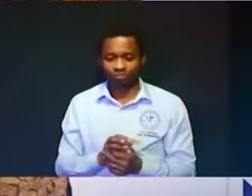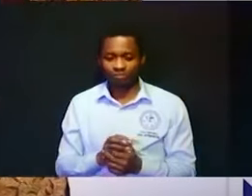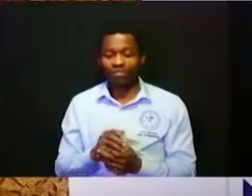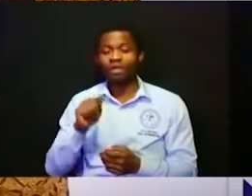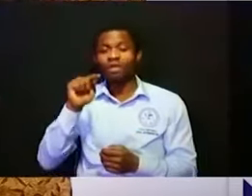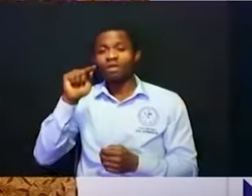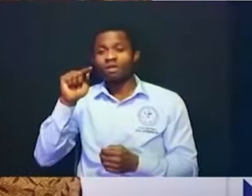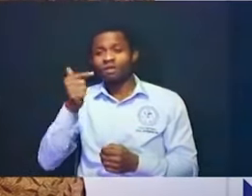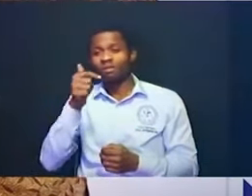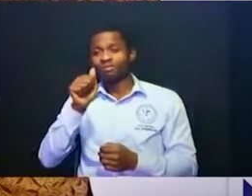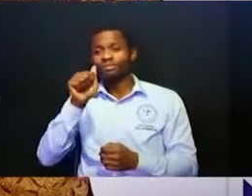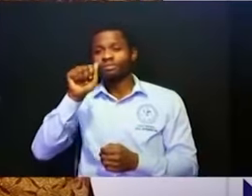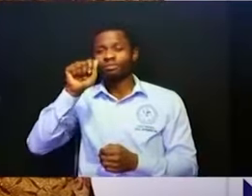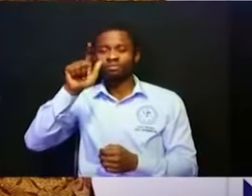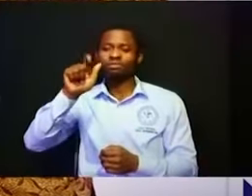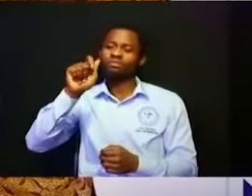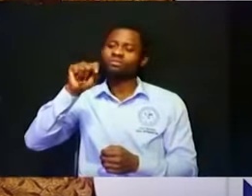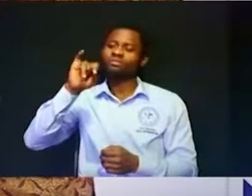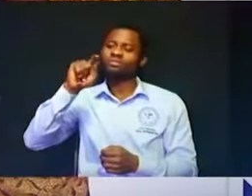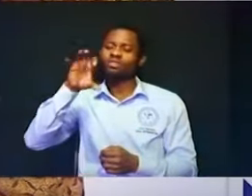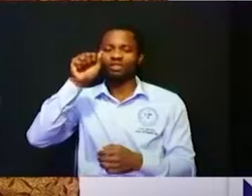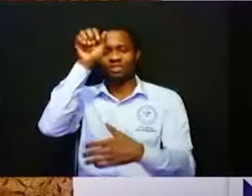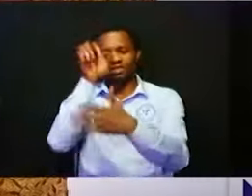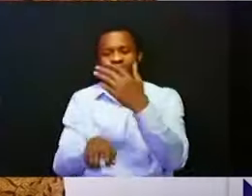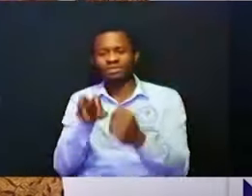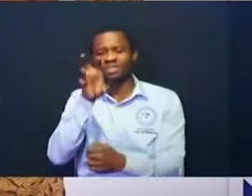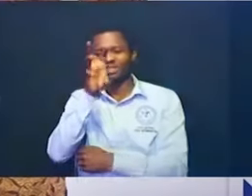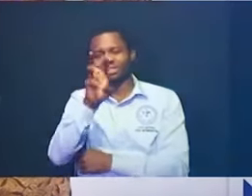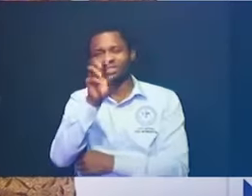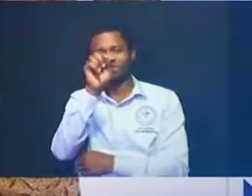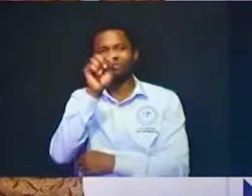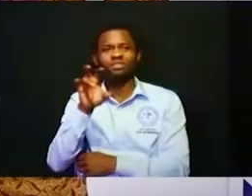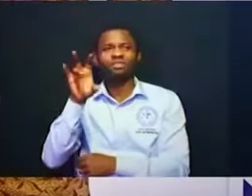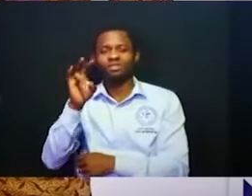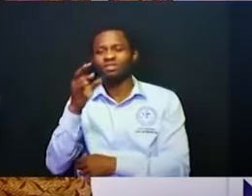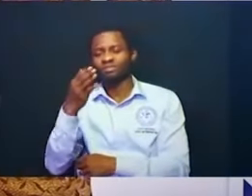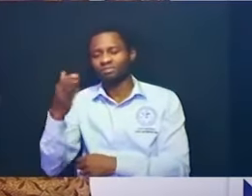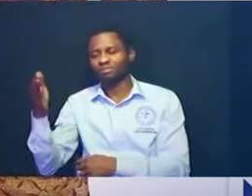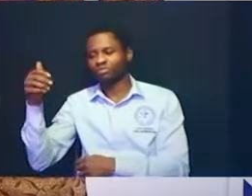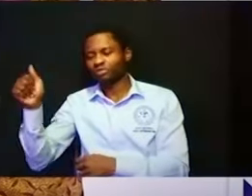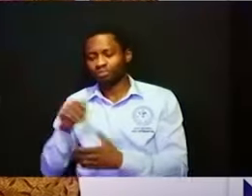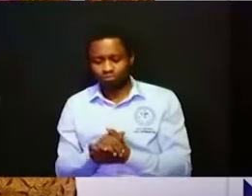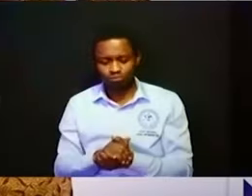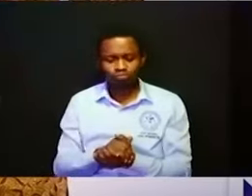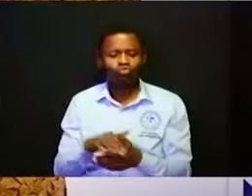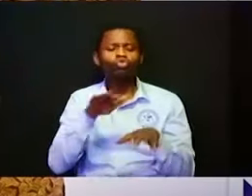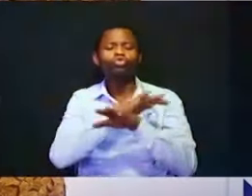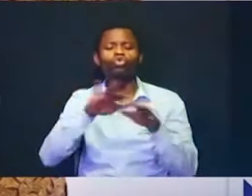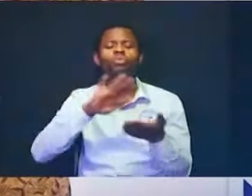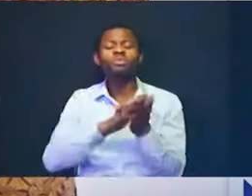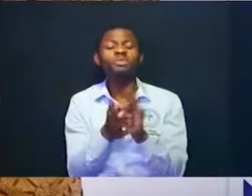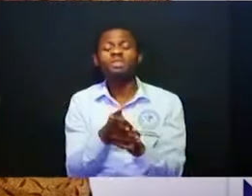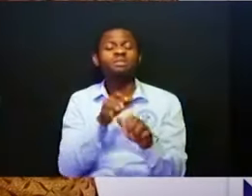6:7-10. Ye shwe Galati 4 omano etinsia efin yimunsun ekosi duno. Do not be deceived. God cannot